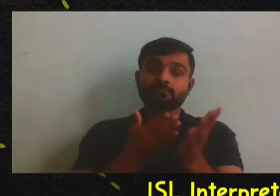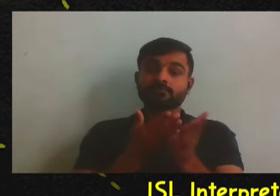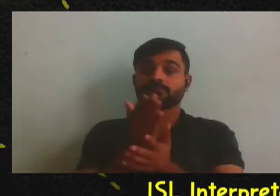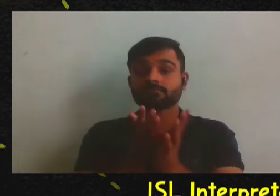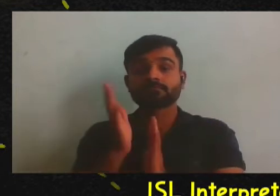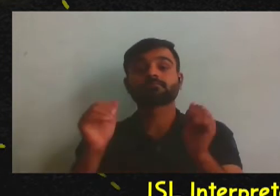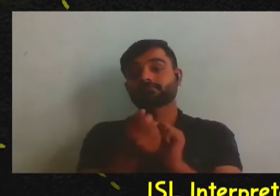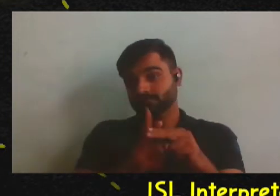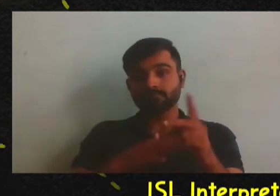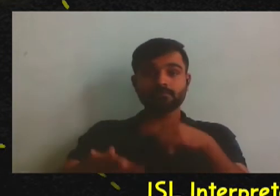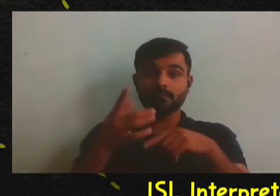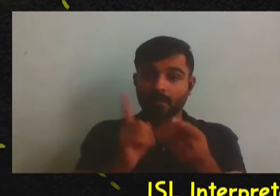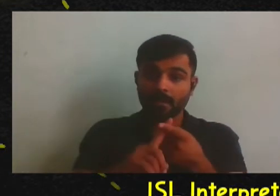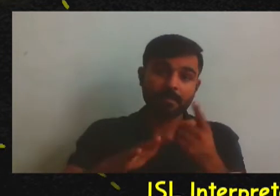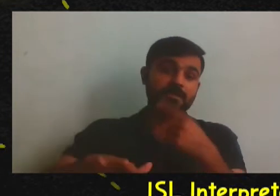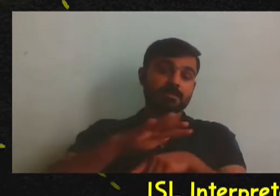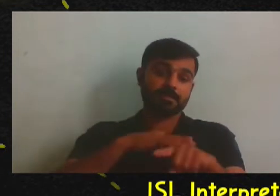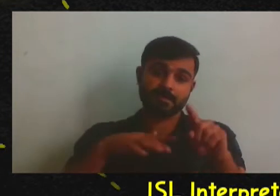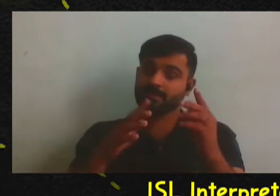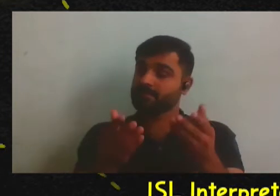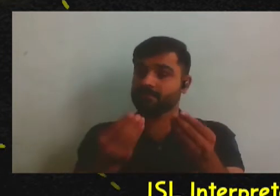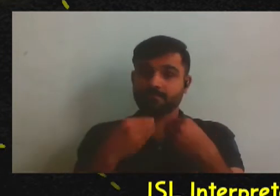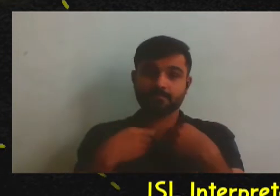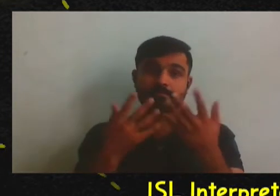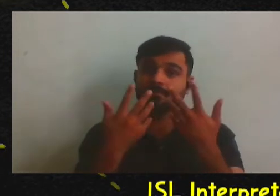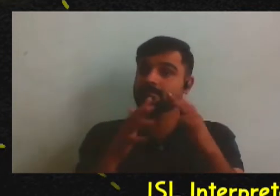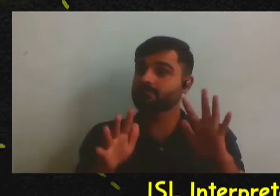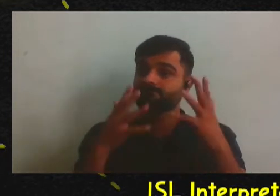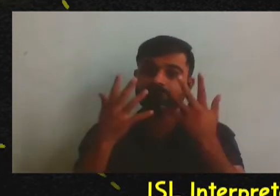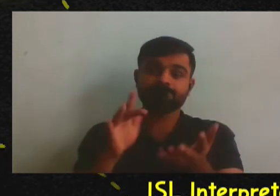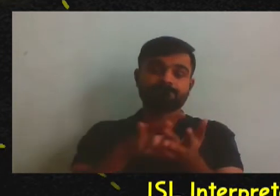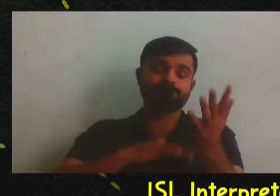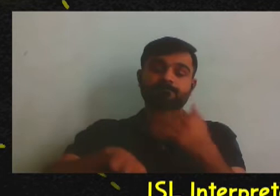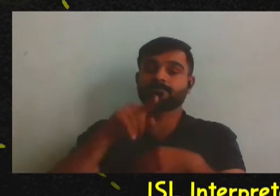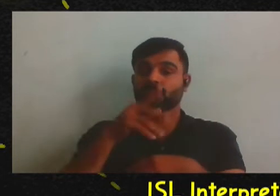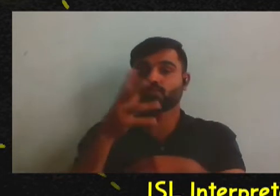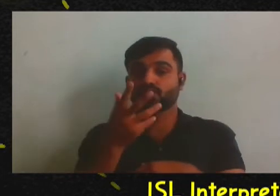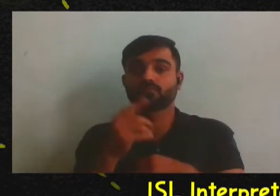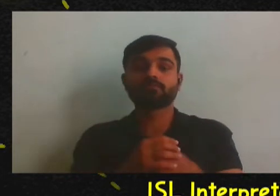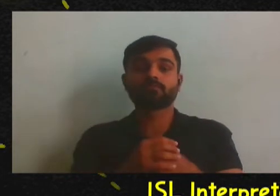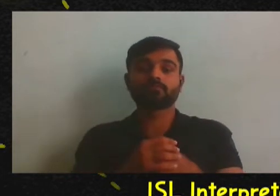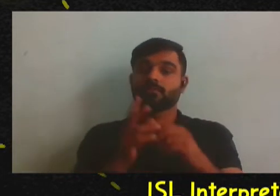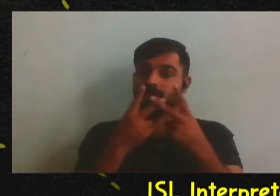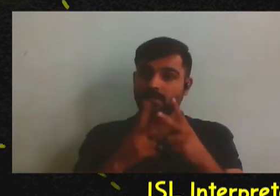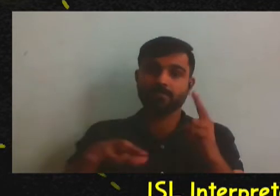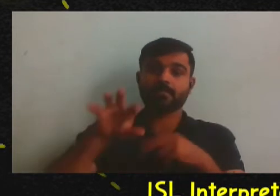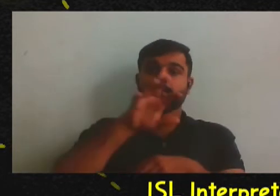crisis situation is dealt with can vary if, in different states.